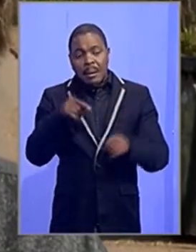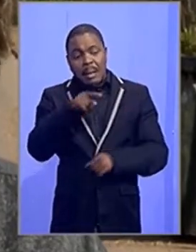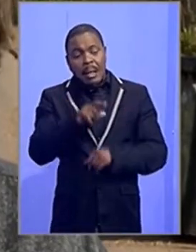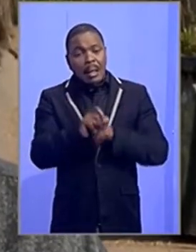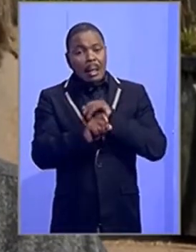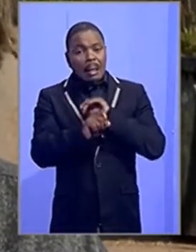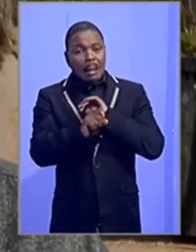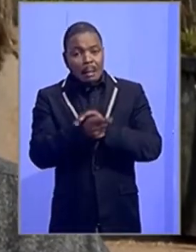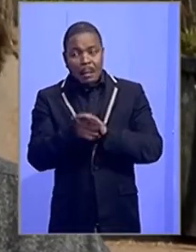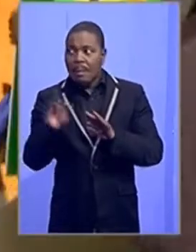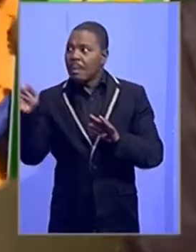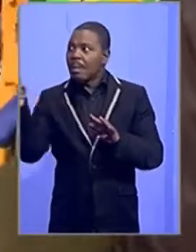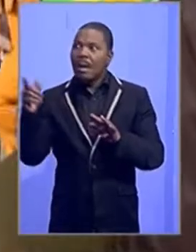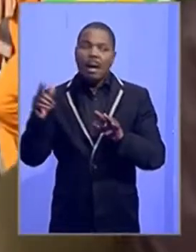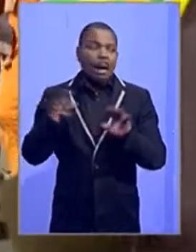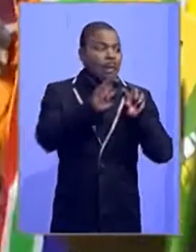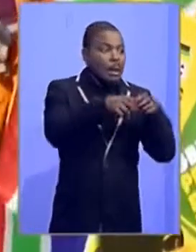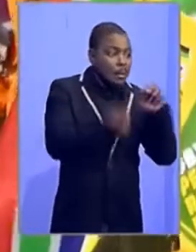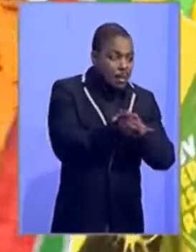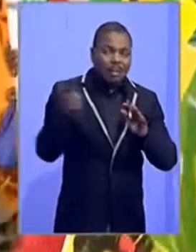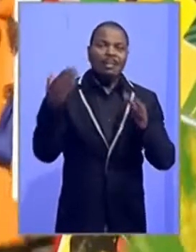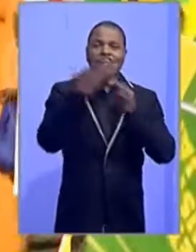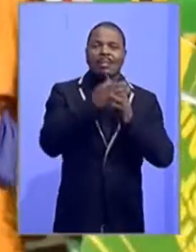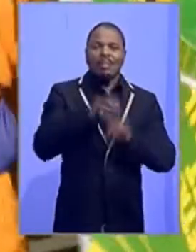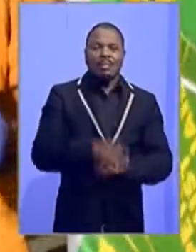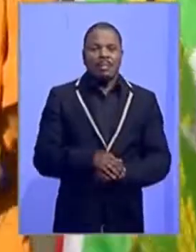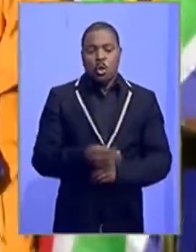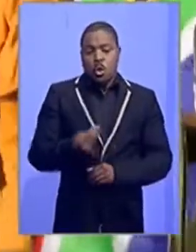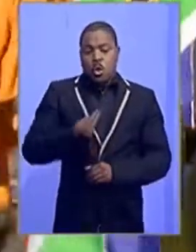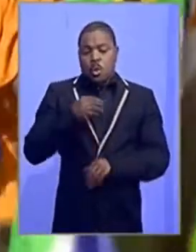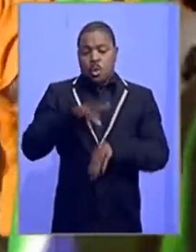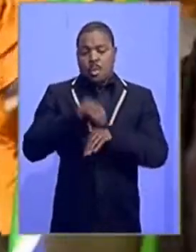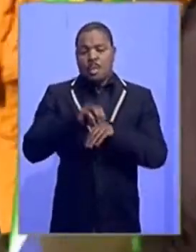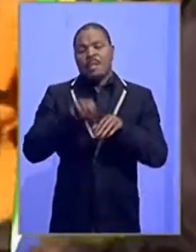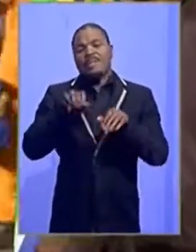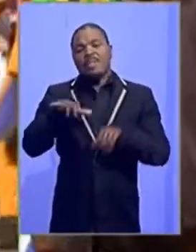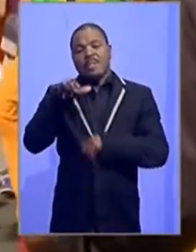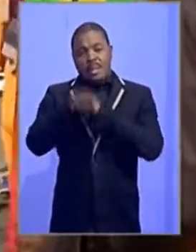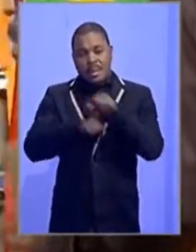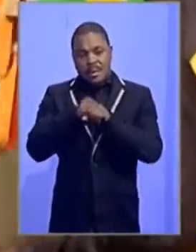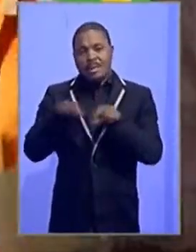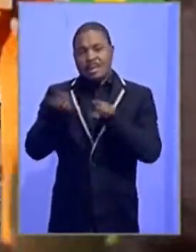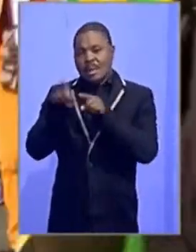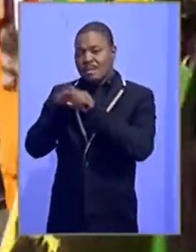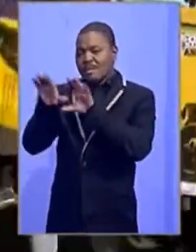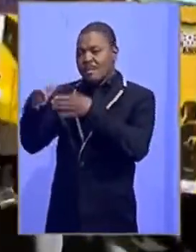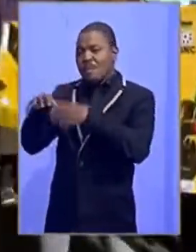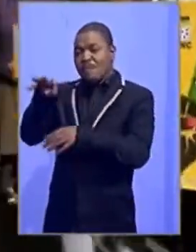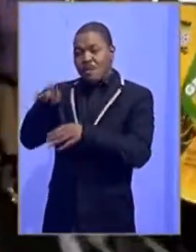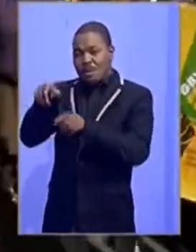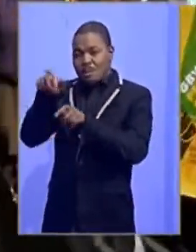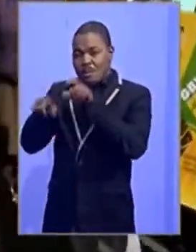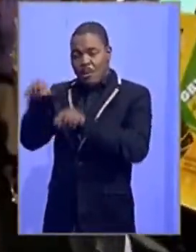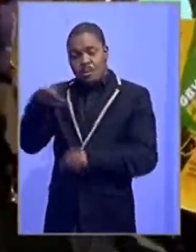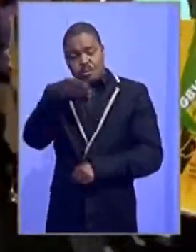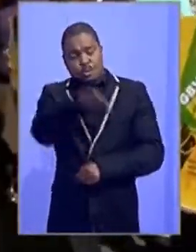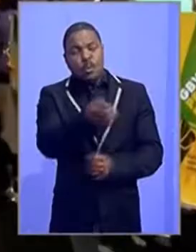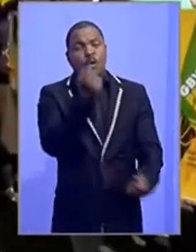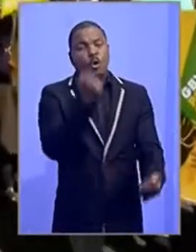they intervene. Mosha wa dingwaga di le 15 o gareng ga babelaelwa ba le 14 ba ba letseng ba tlhageletse